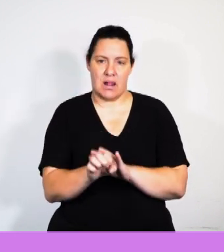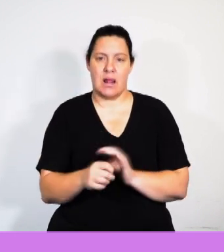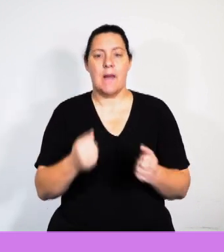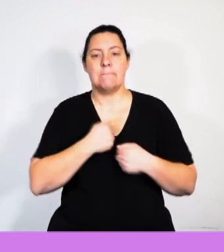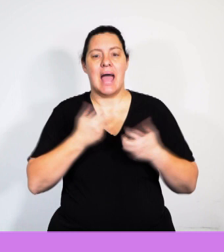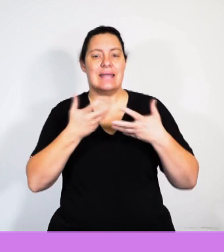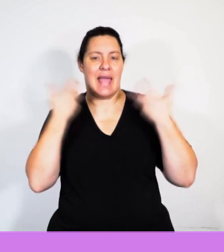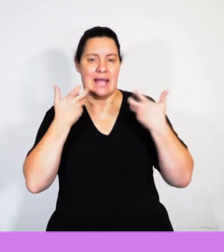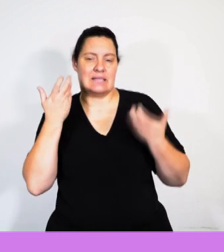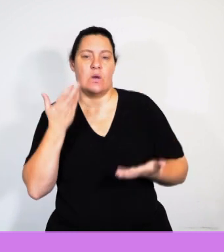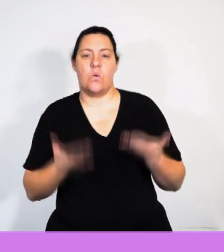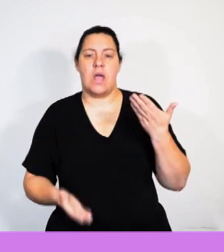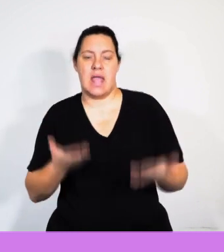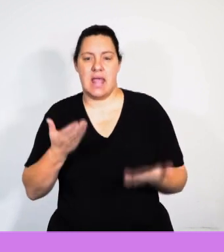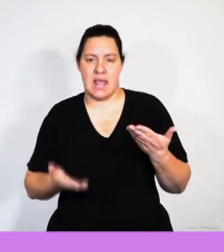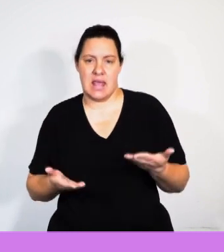for example, we'd say, my cat